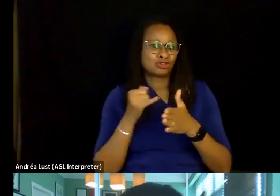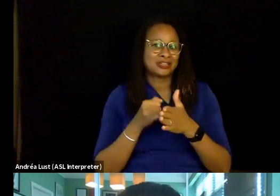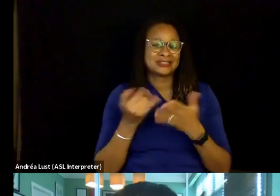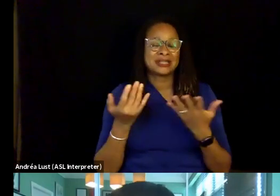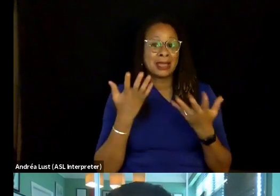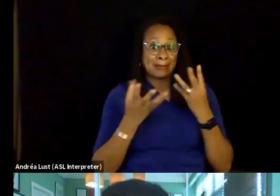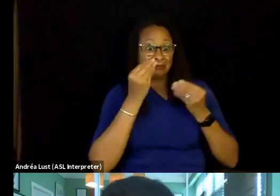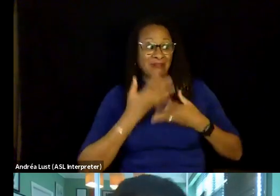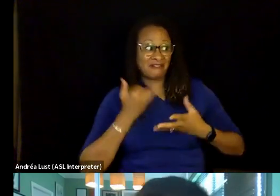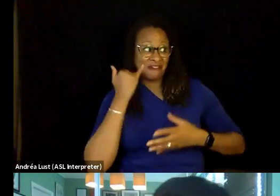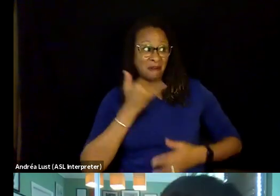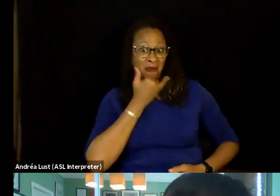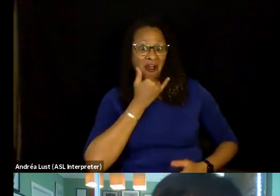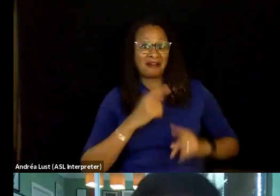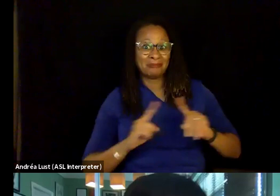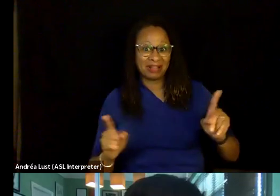me if I'm wrong.